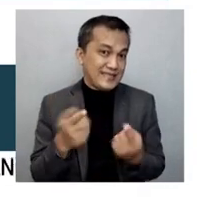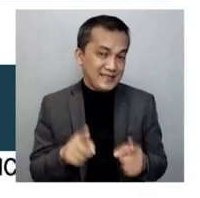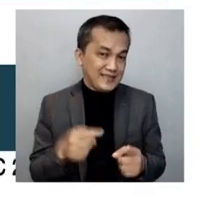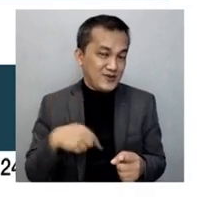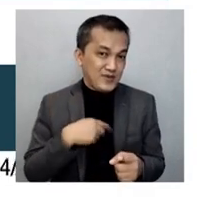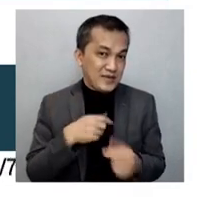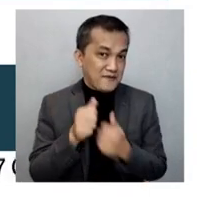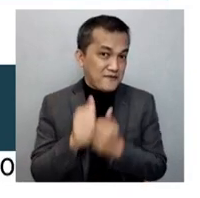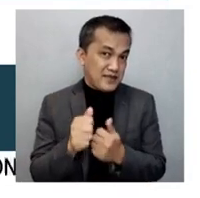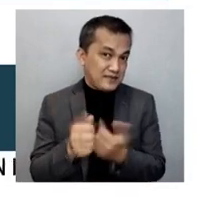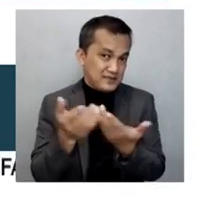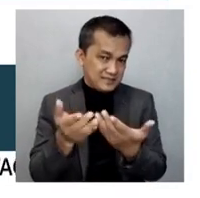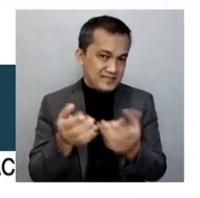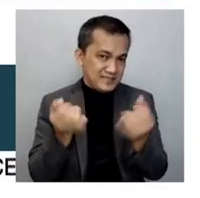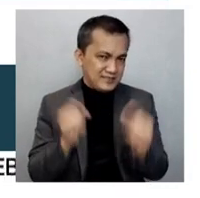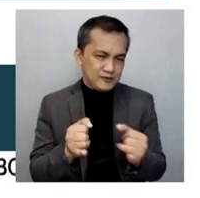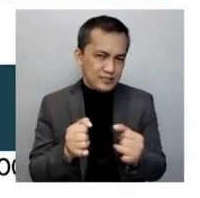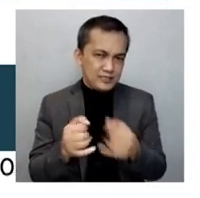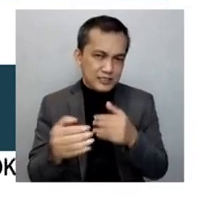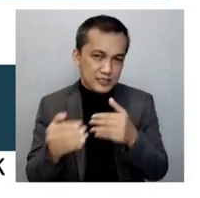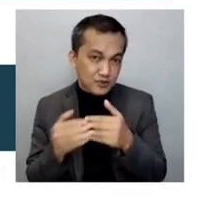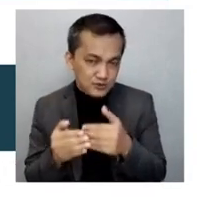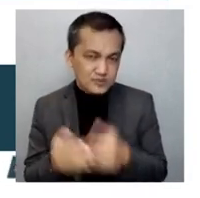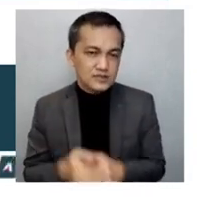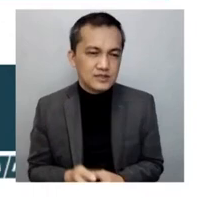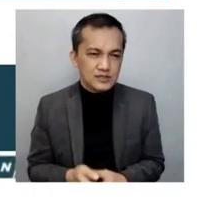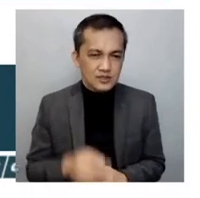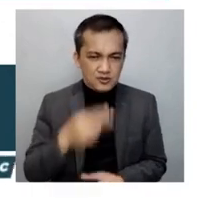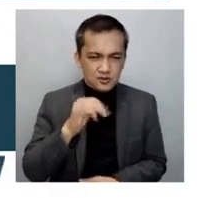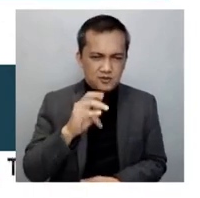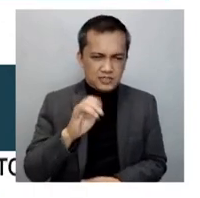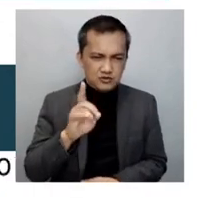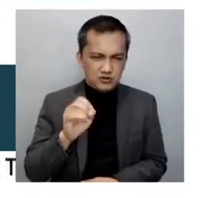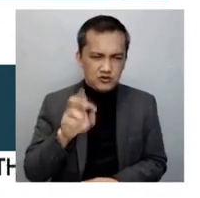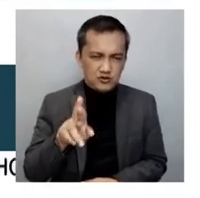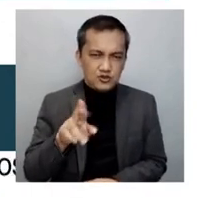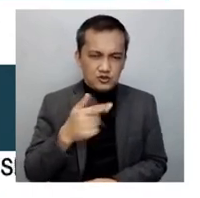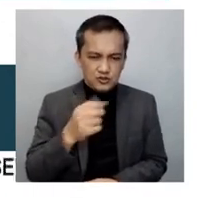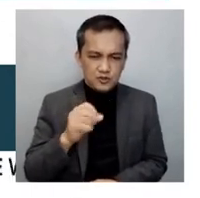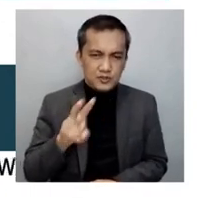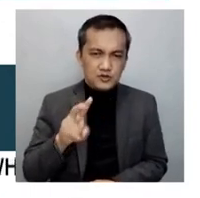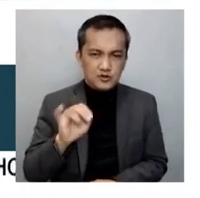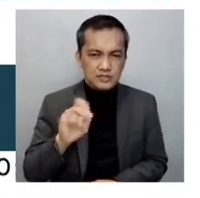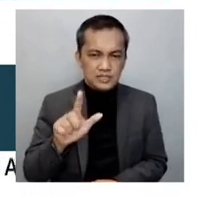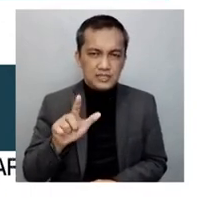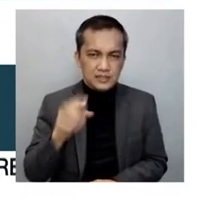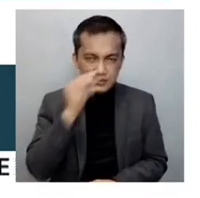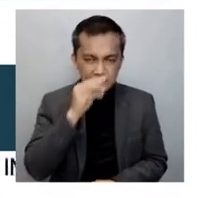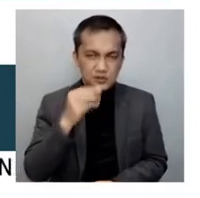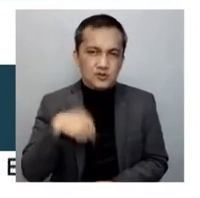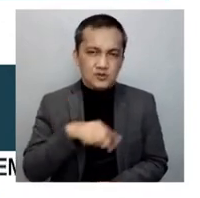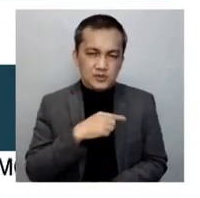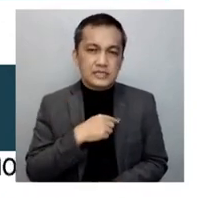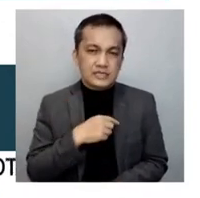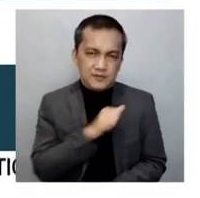following this issue very closely. Jomelito Dolor there, Governor of Oriental Mindoro, we really appreciate you